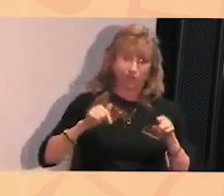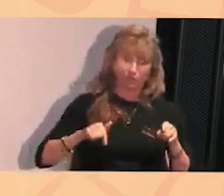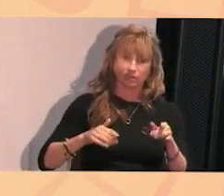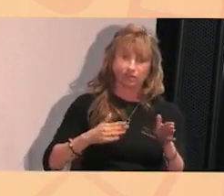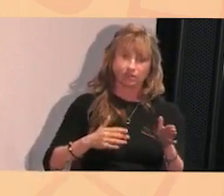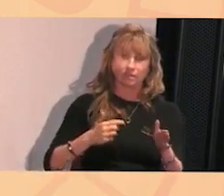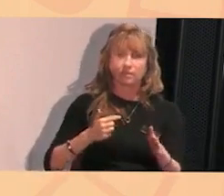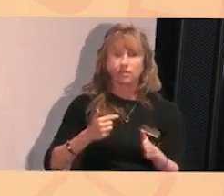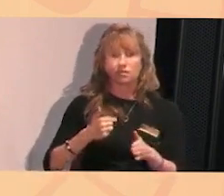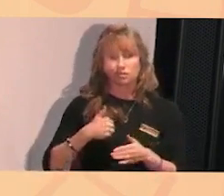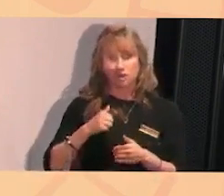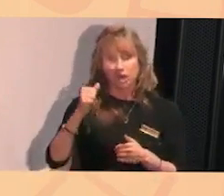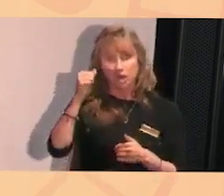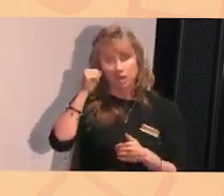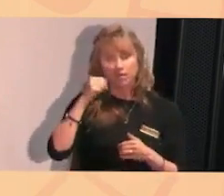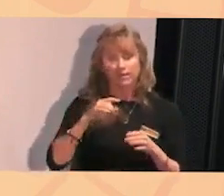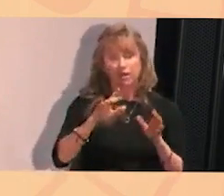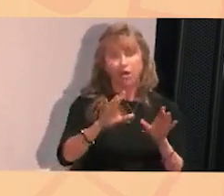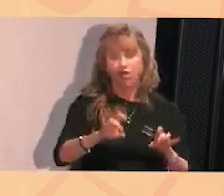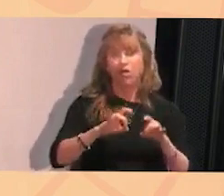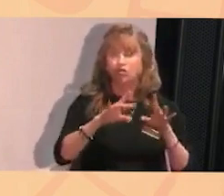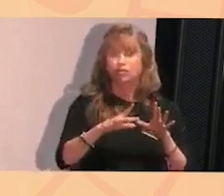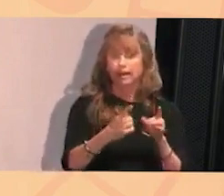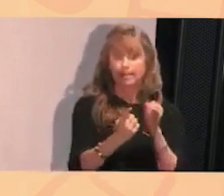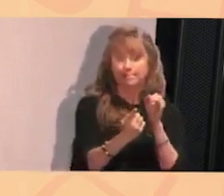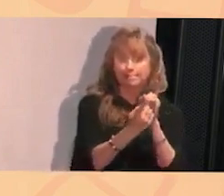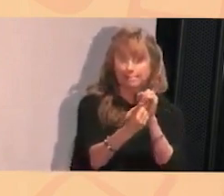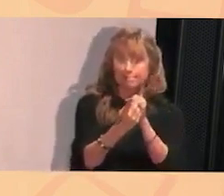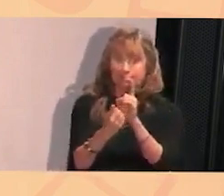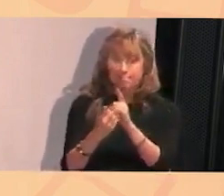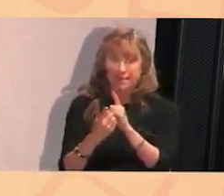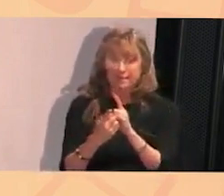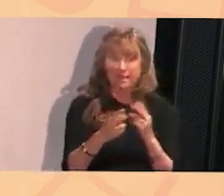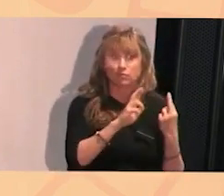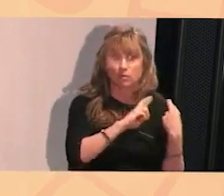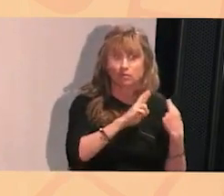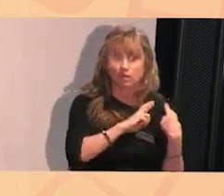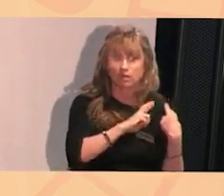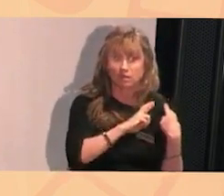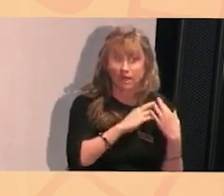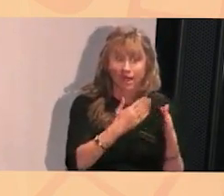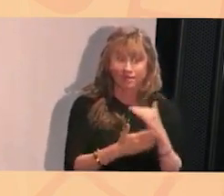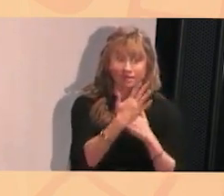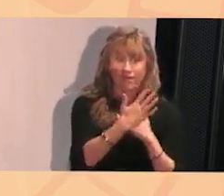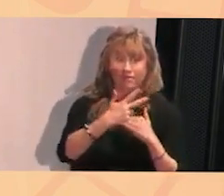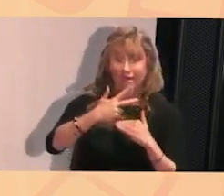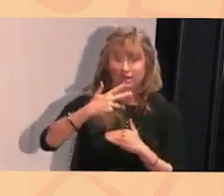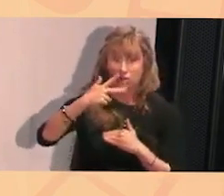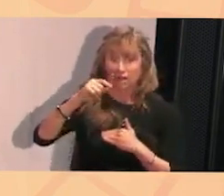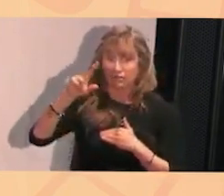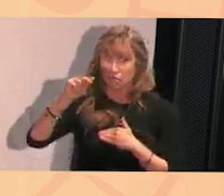mind, I'd note that the Australia at present fails to meet its obligations under the Articles 5, 8, 9, 11 and 12 of this